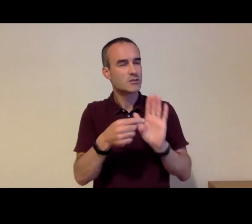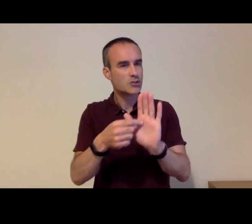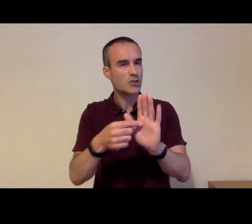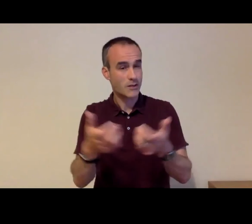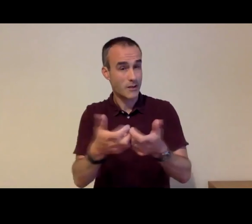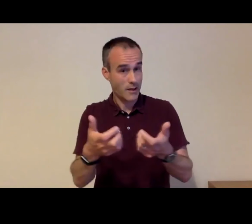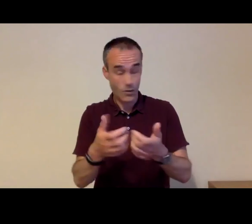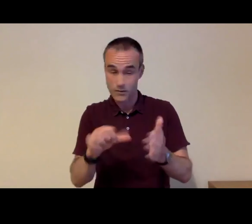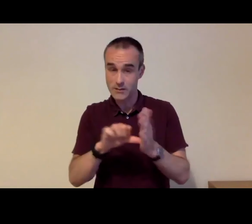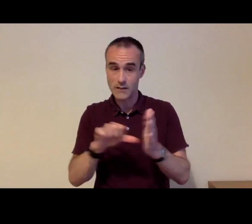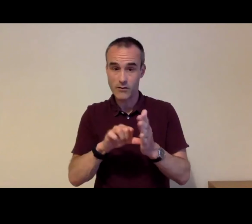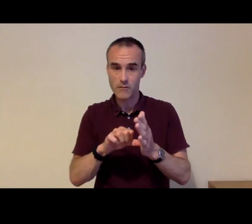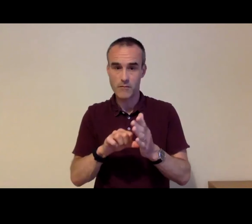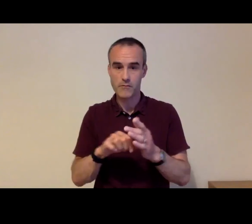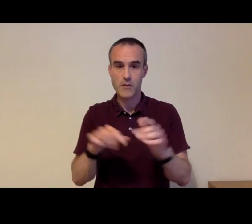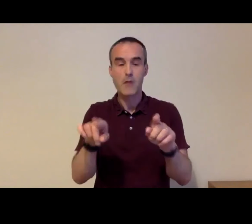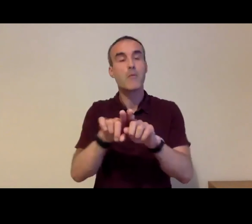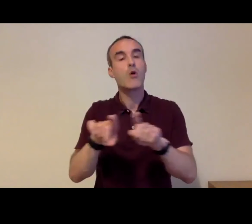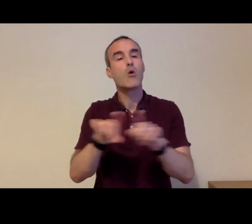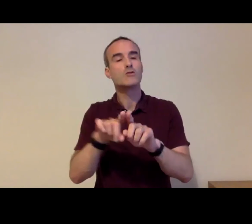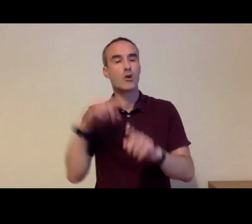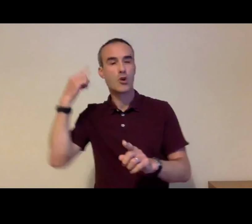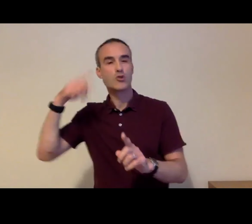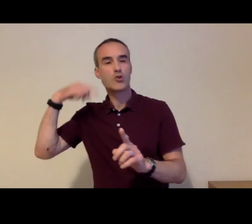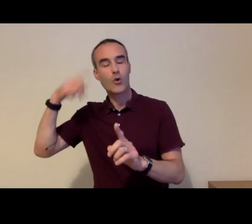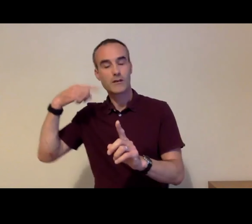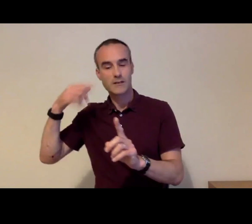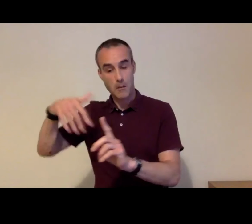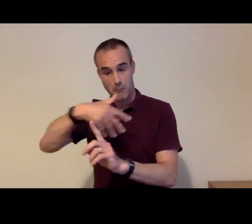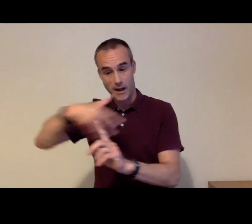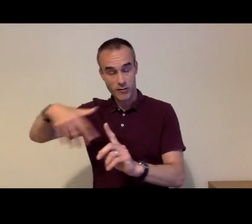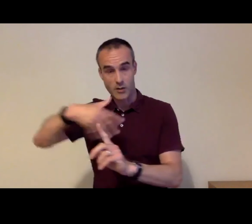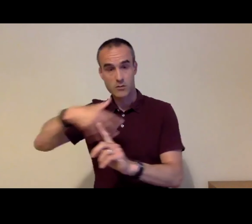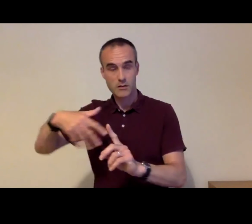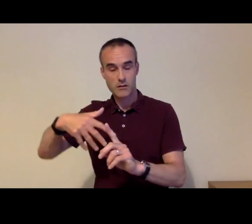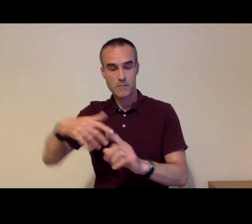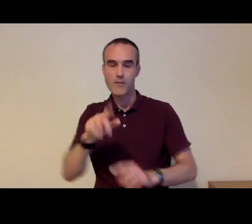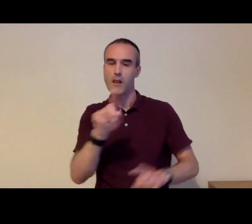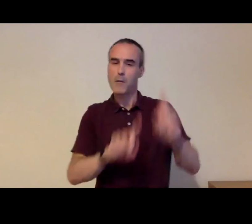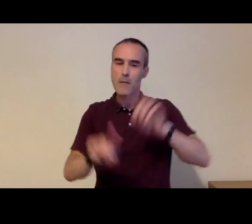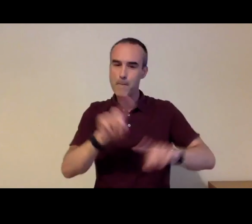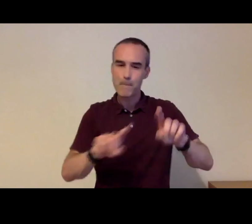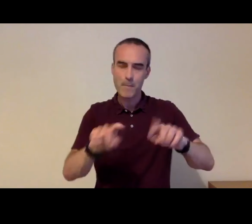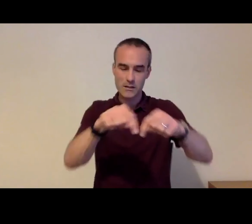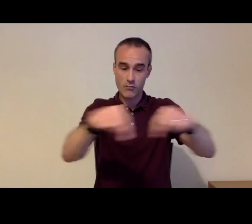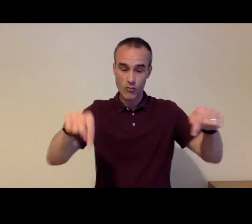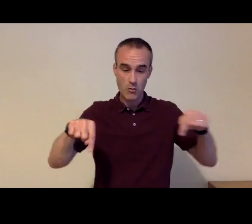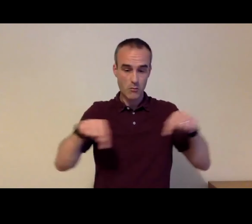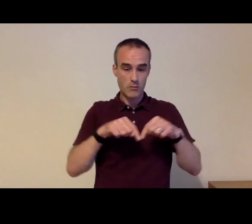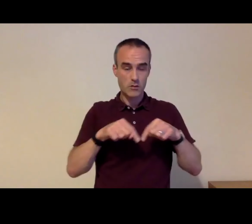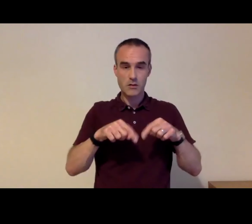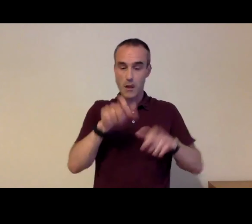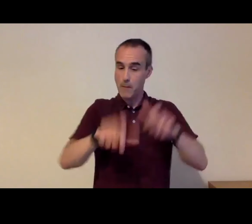Background noise is the other big area. Meeting rooms where there are lots of people, noisy